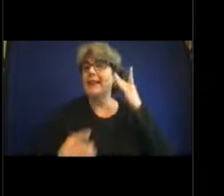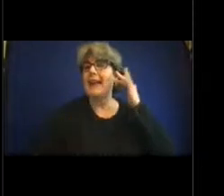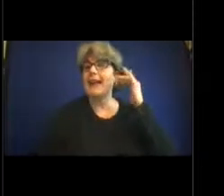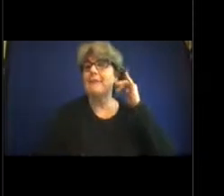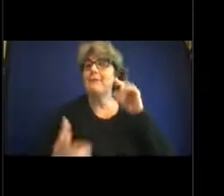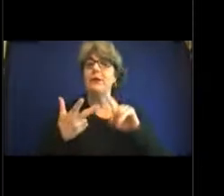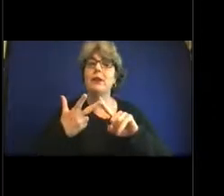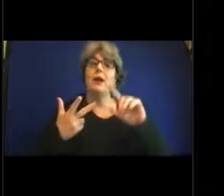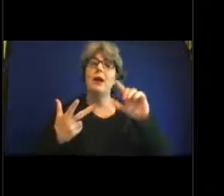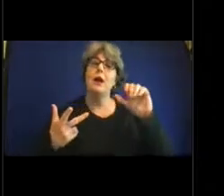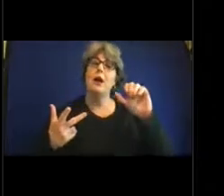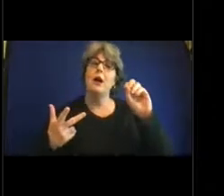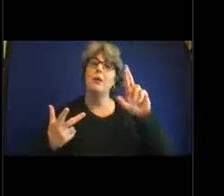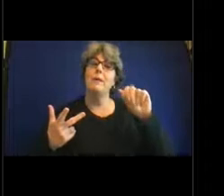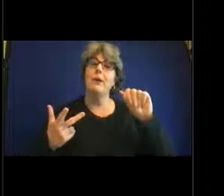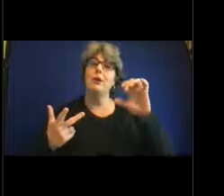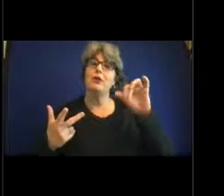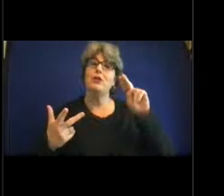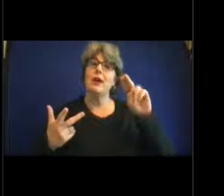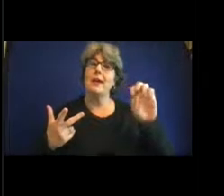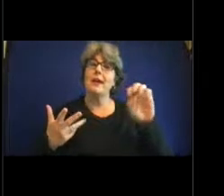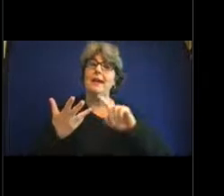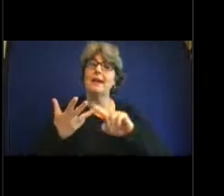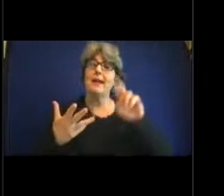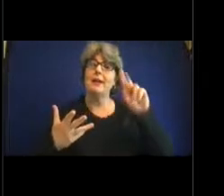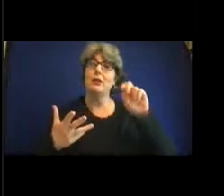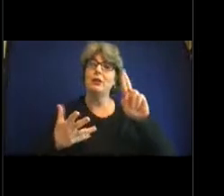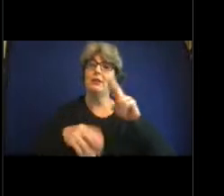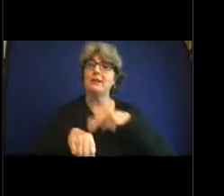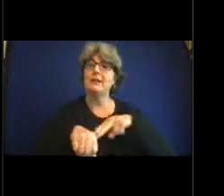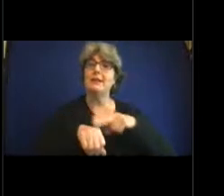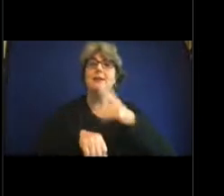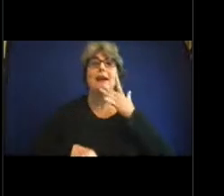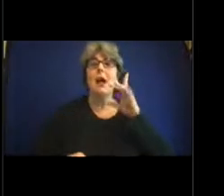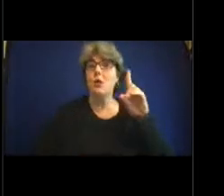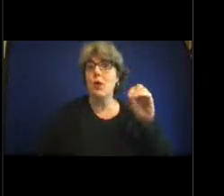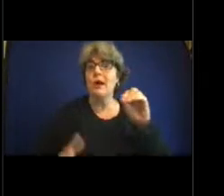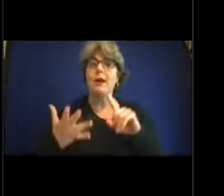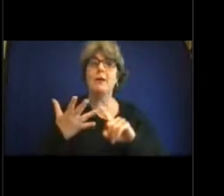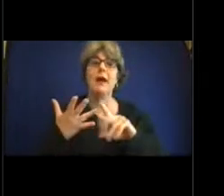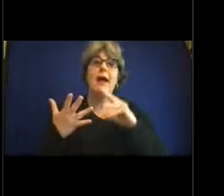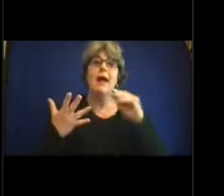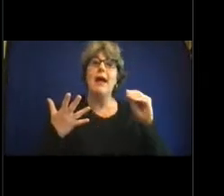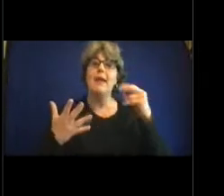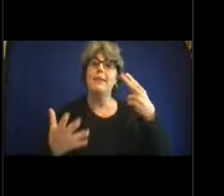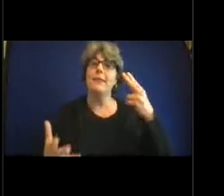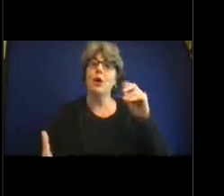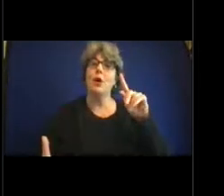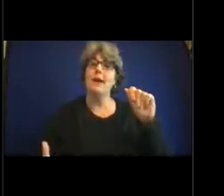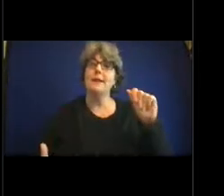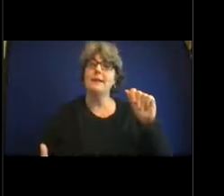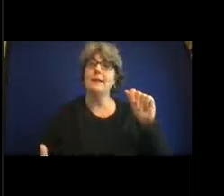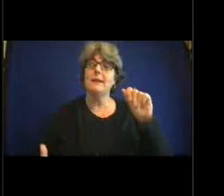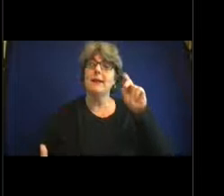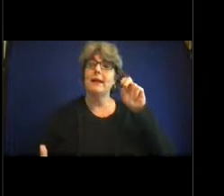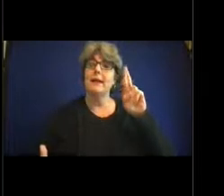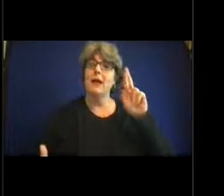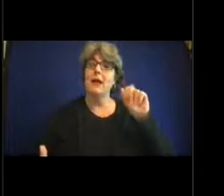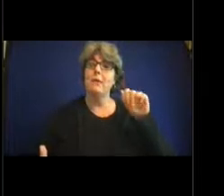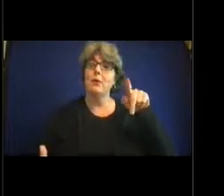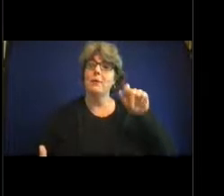the Arapaho, Cheyenne, and Ute Nations in Colorado, and the Hohokam and Upper Pima Nations